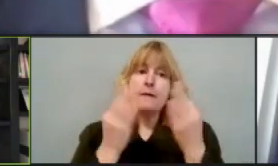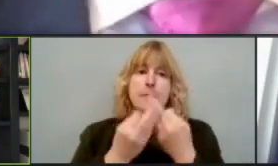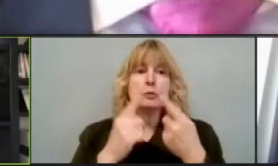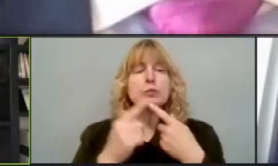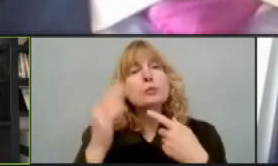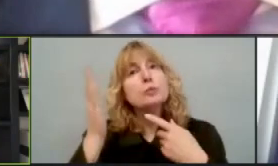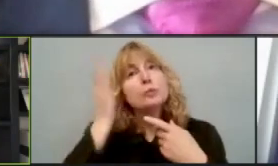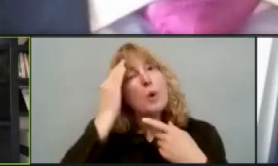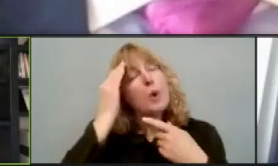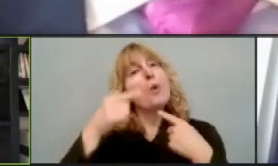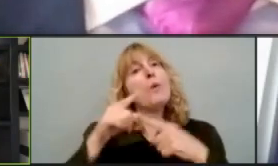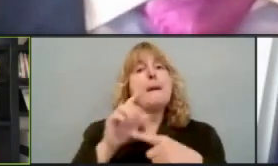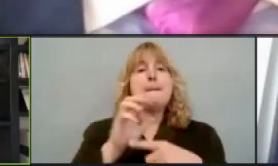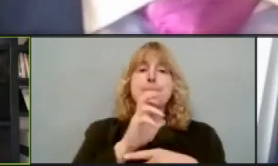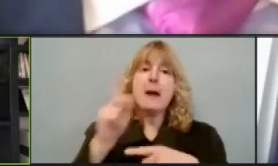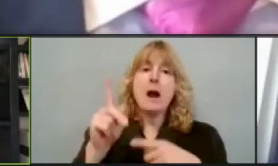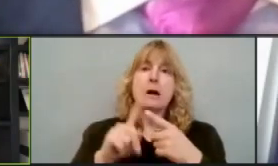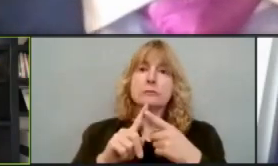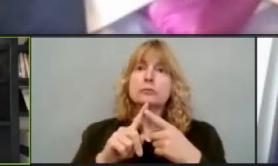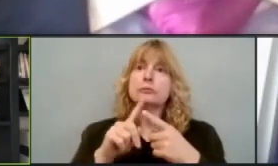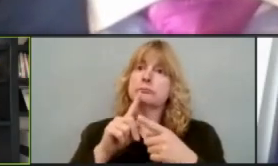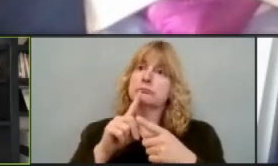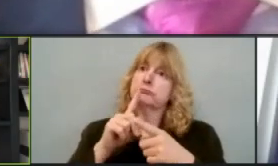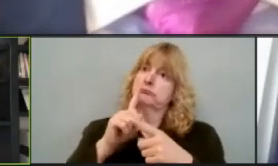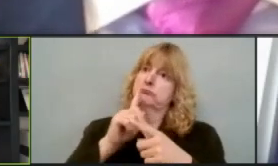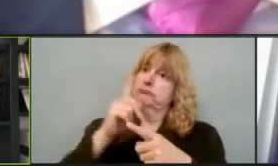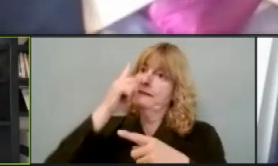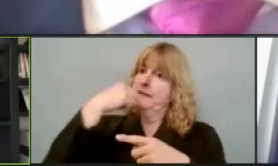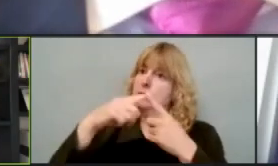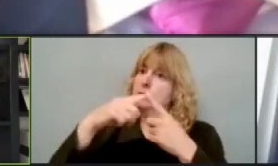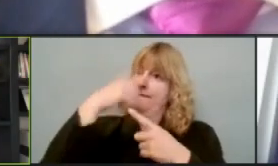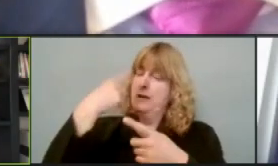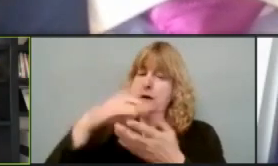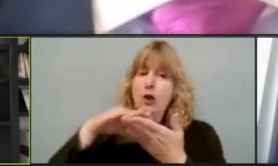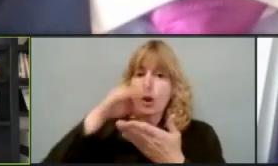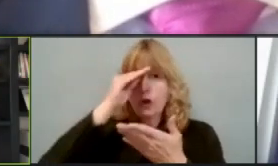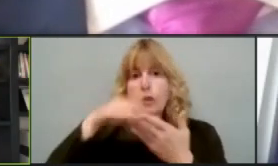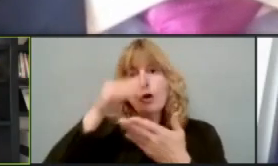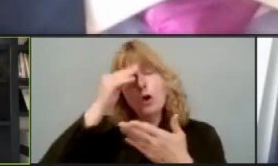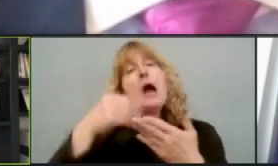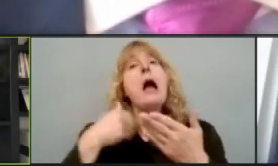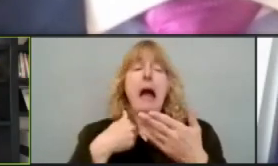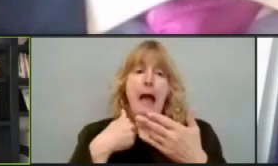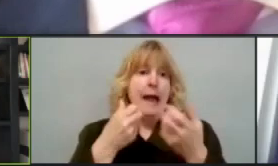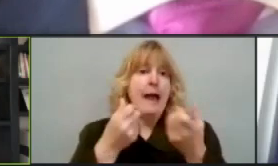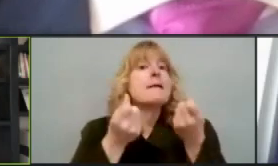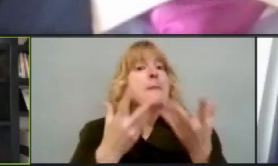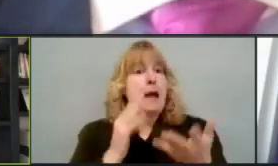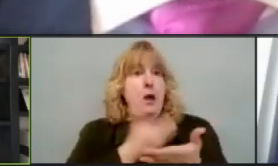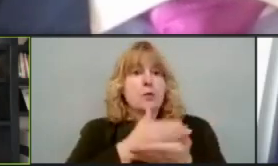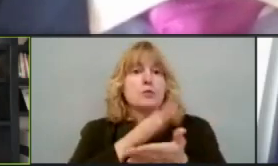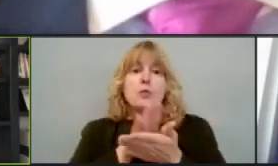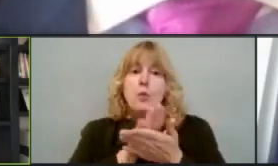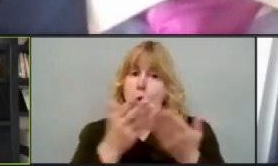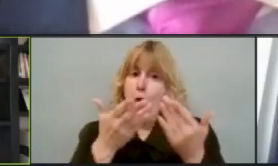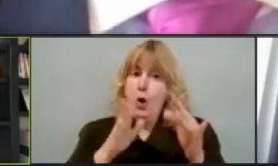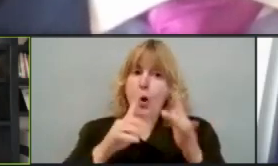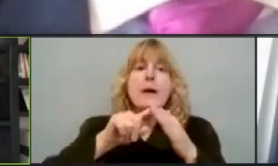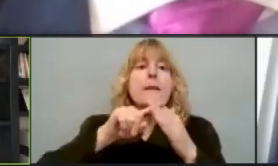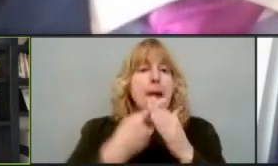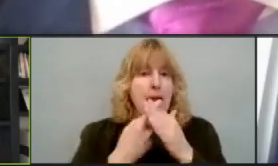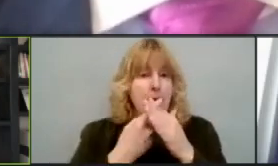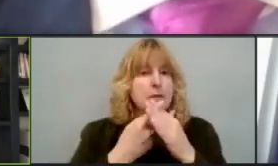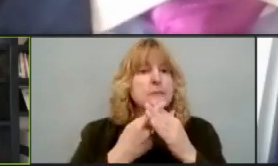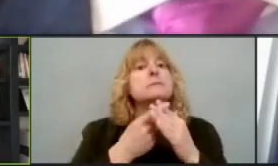learning is that we've had plenty of our schools that have already began that transition. Our principals and our deans and our